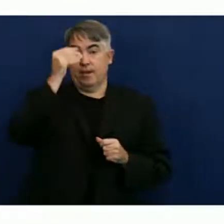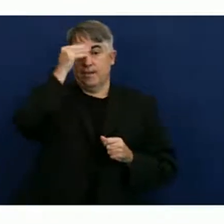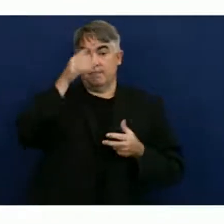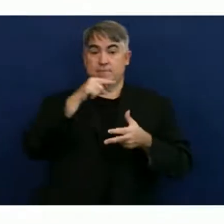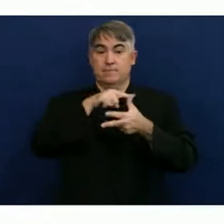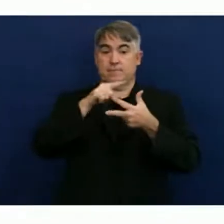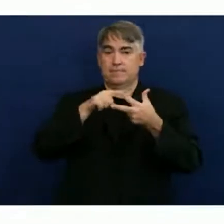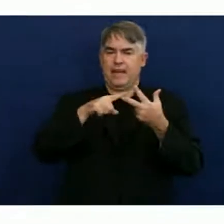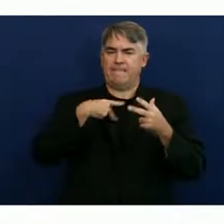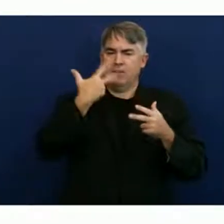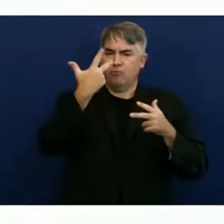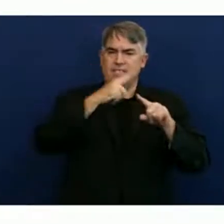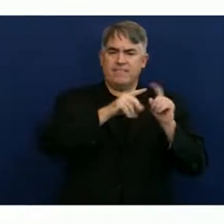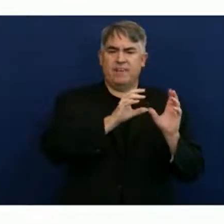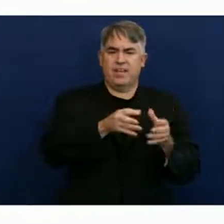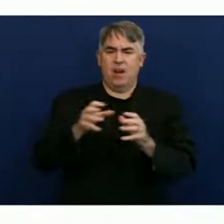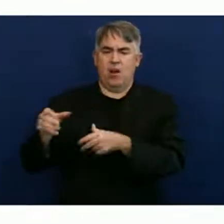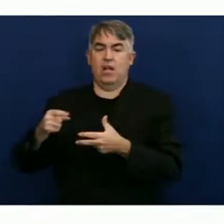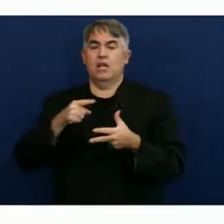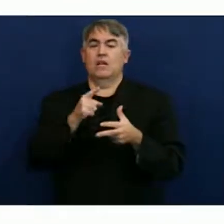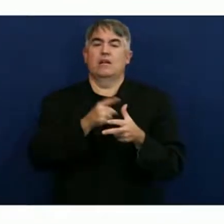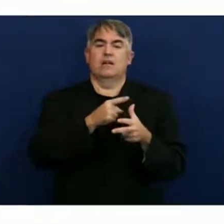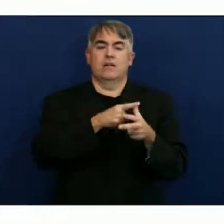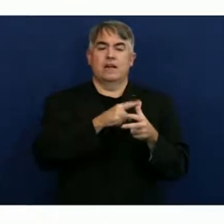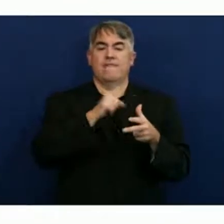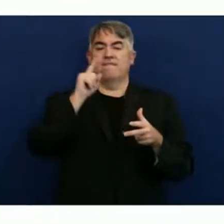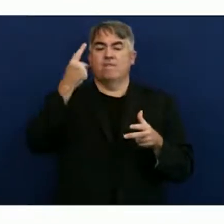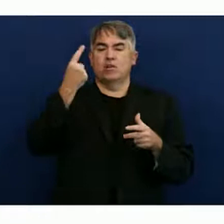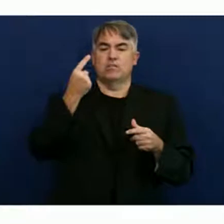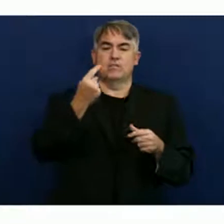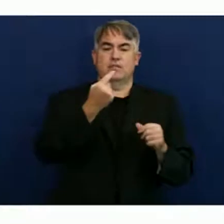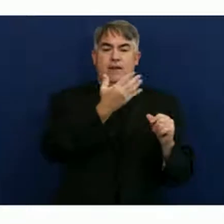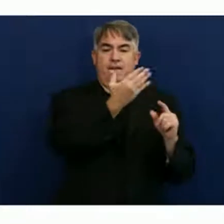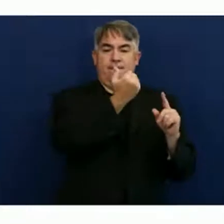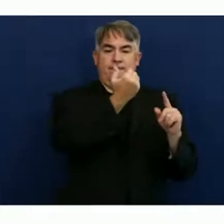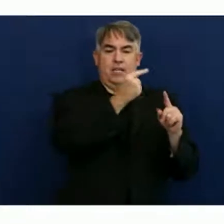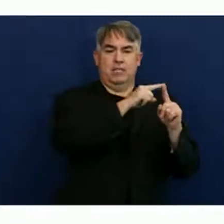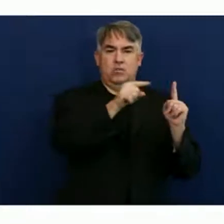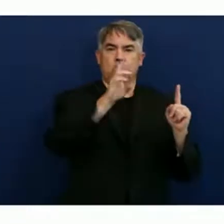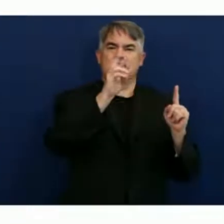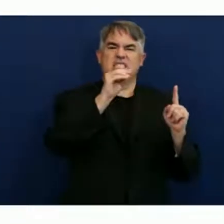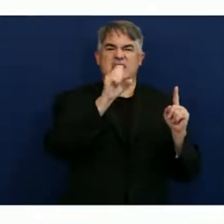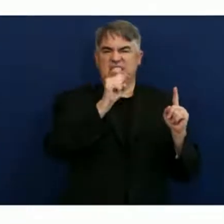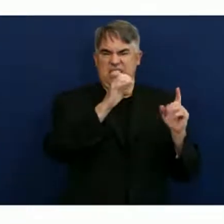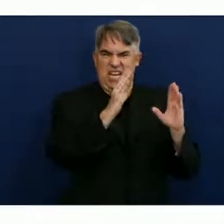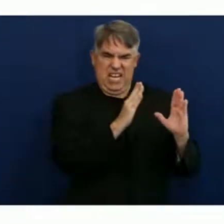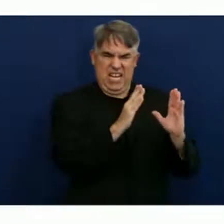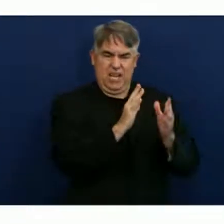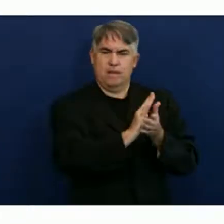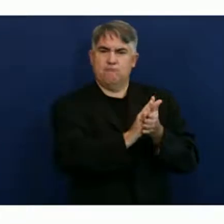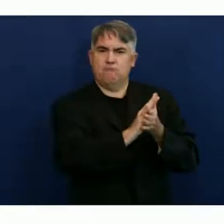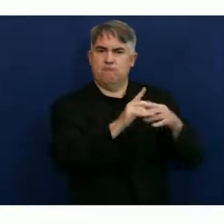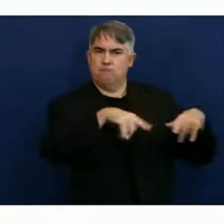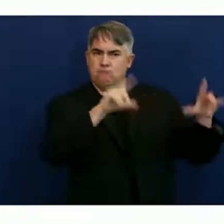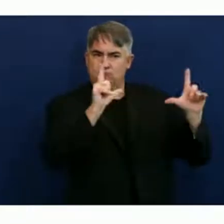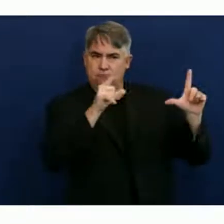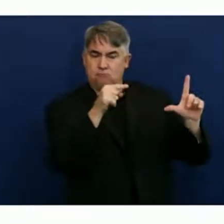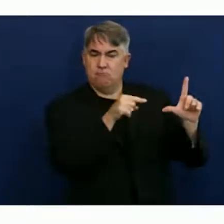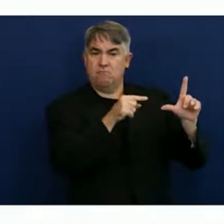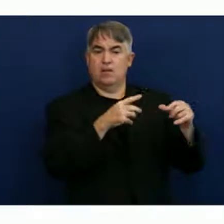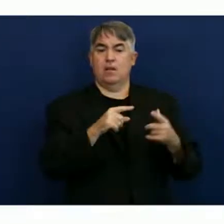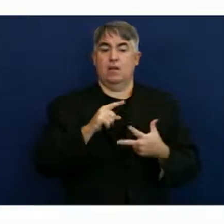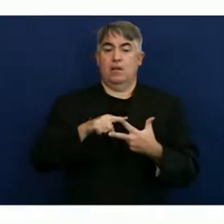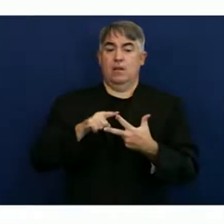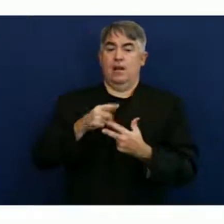submission: real talk, creating a 15 to 60 second video responding to a question prompt; Vax Facts, creator designed a visual art